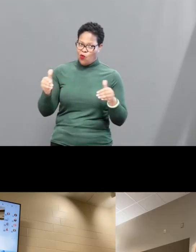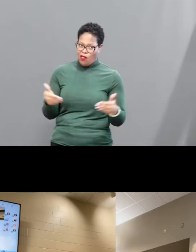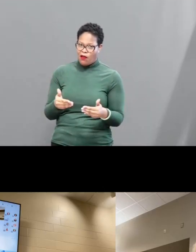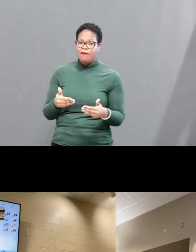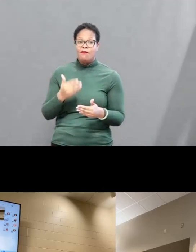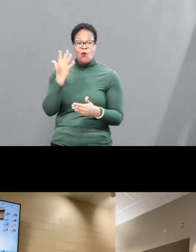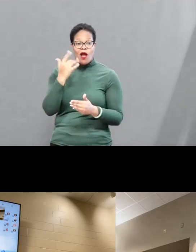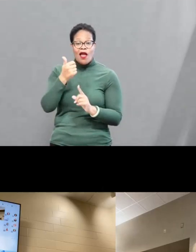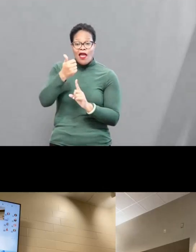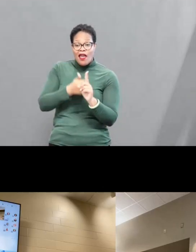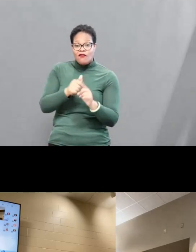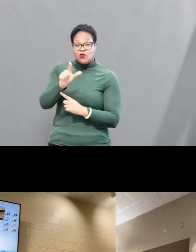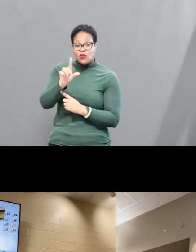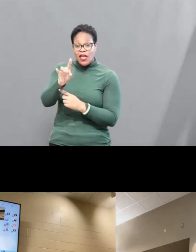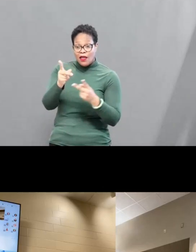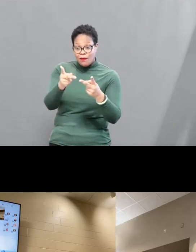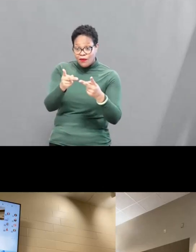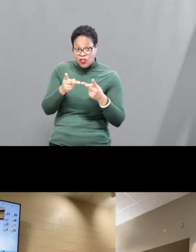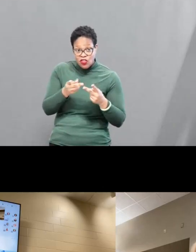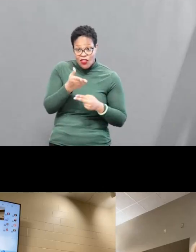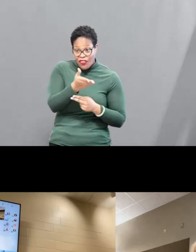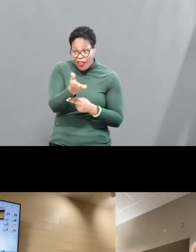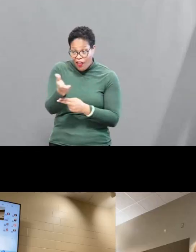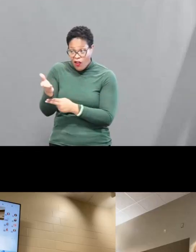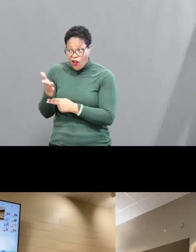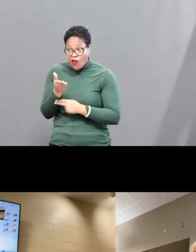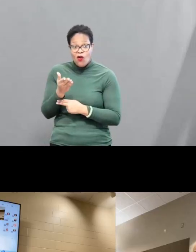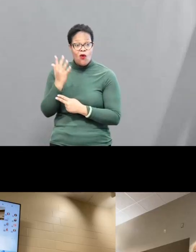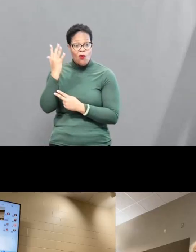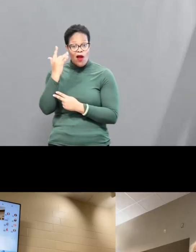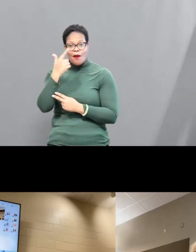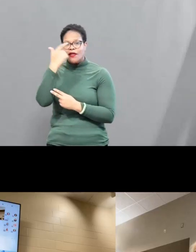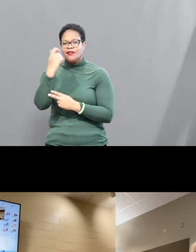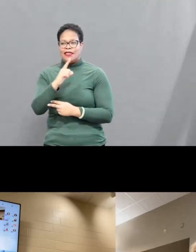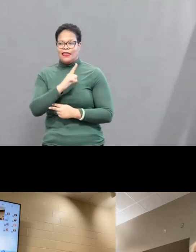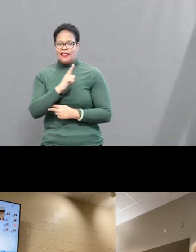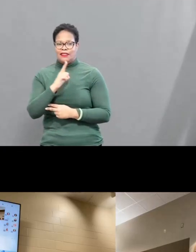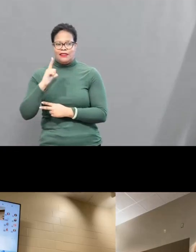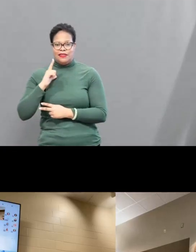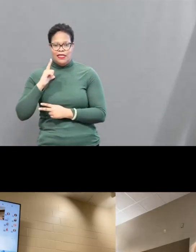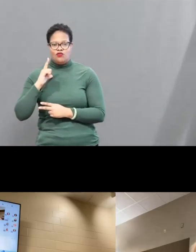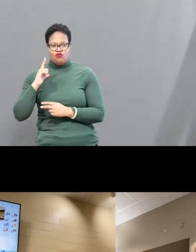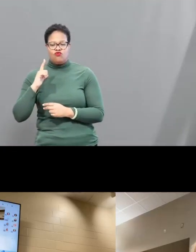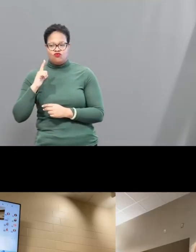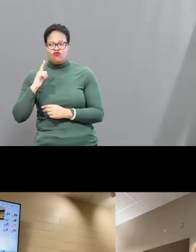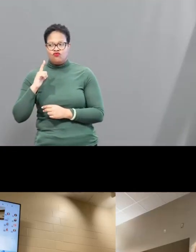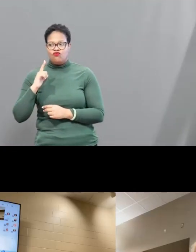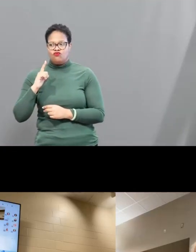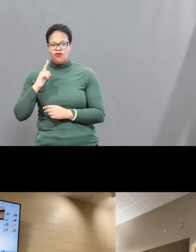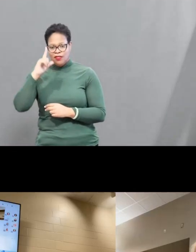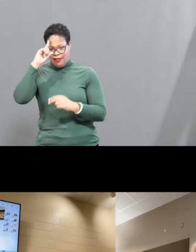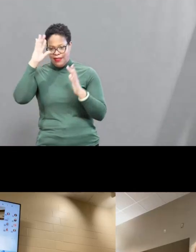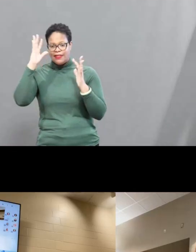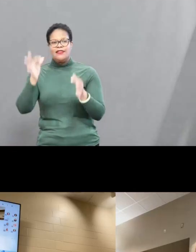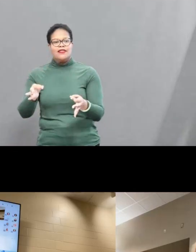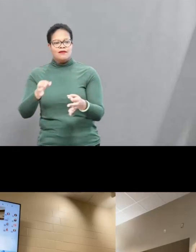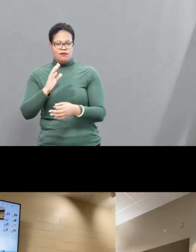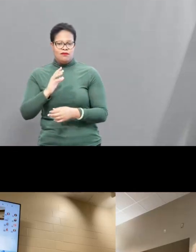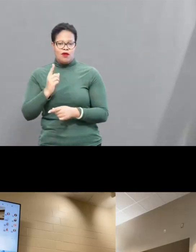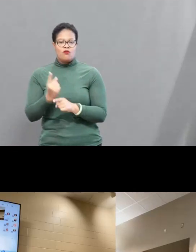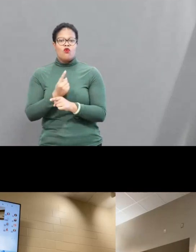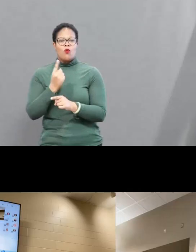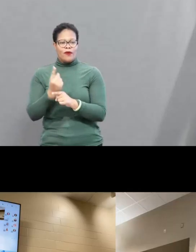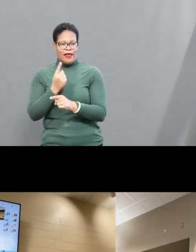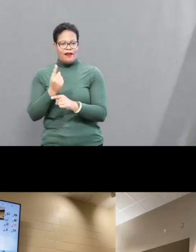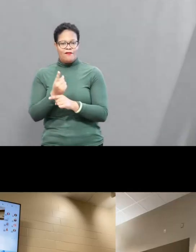28 positions in there that are there because the legislature has deemed it appropriate